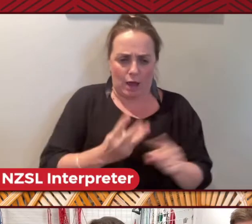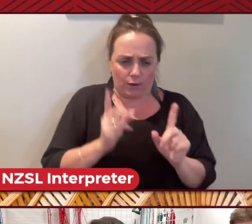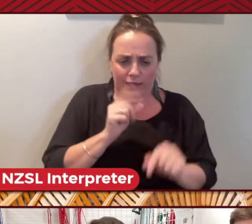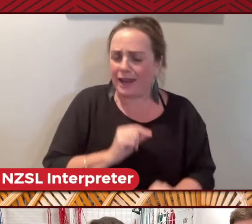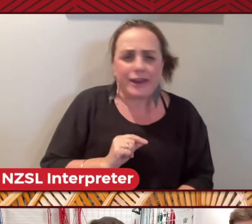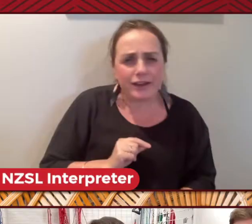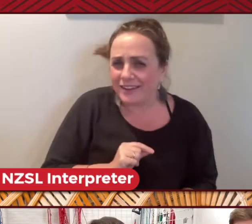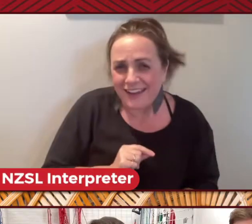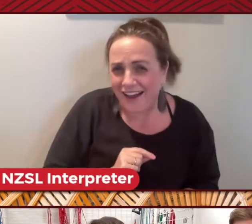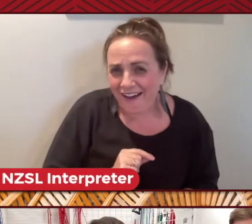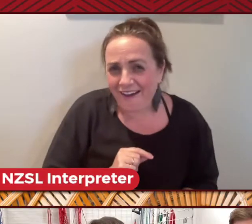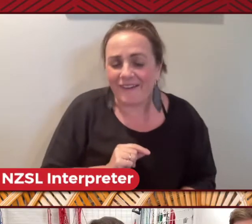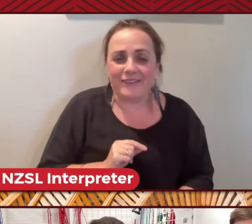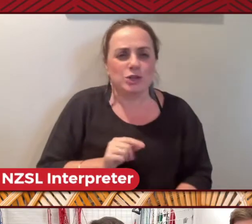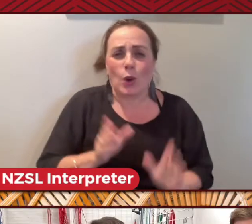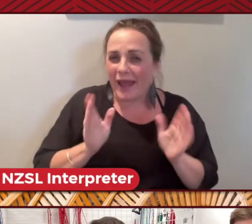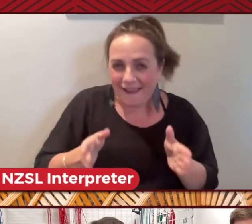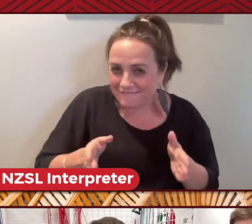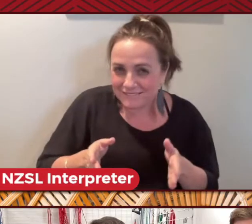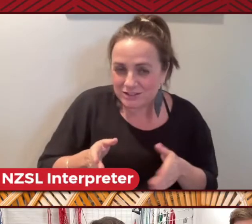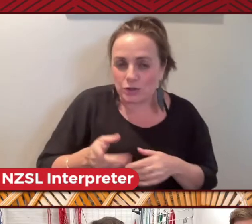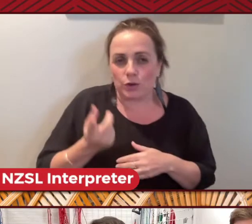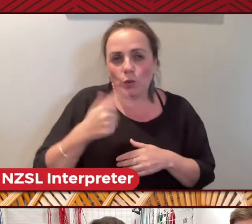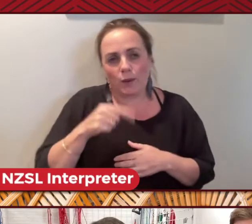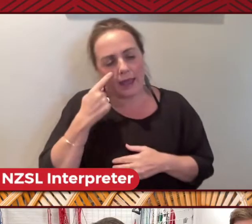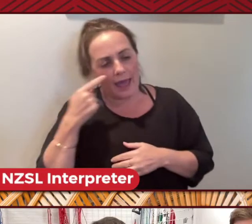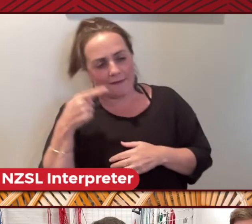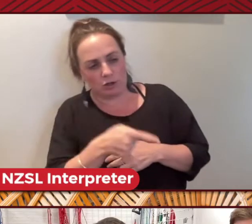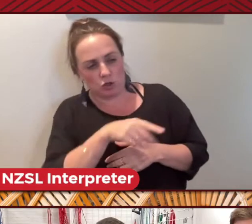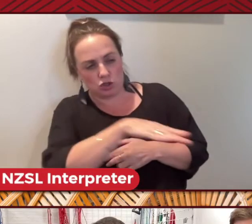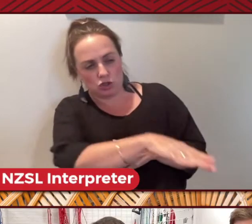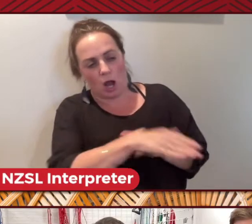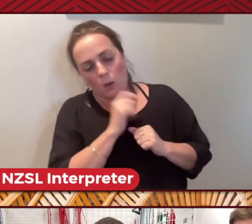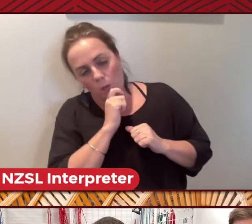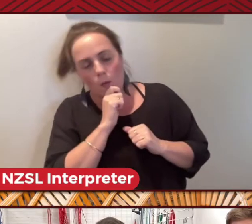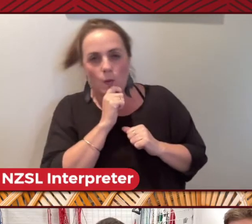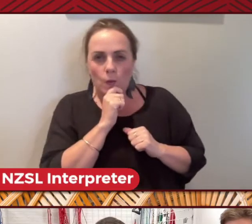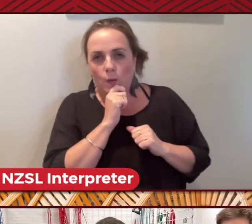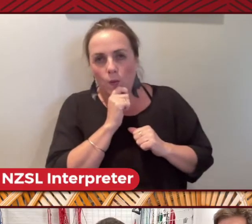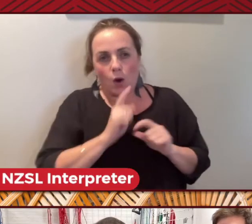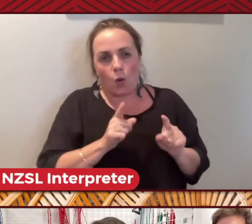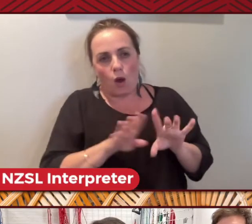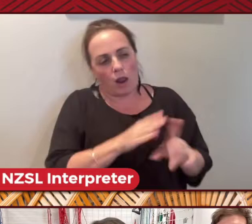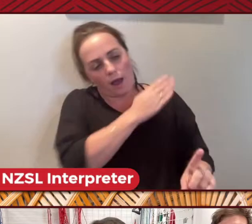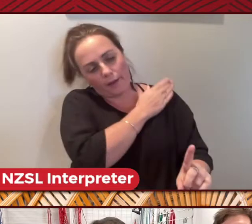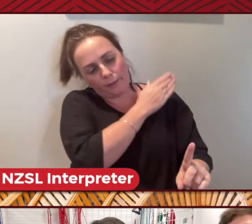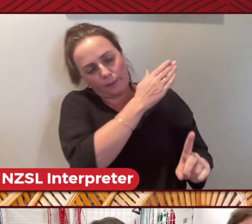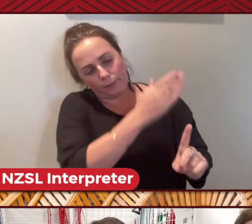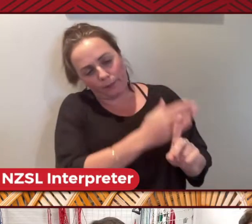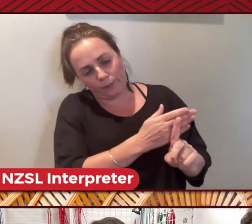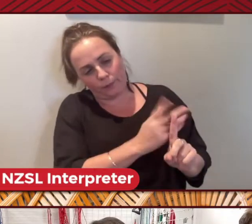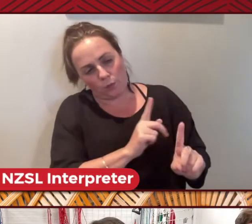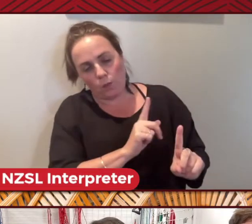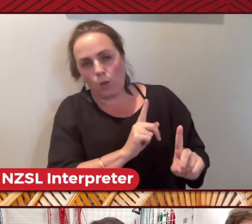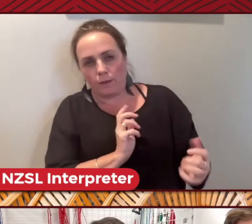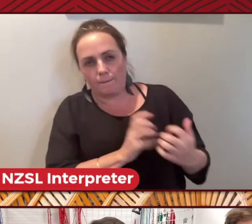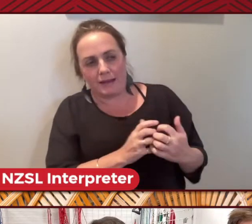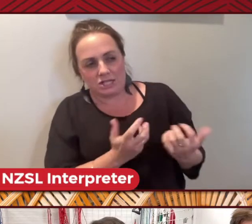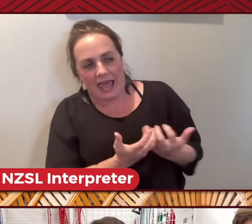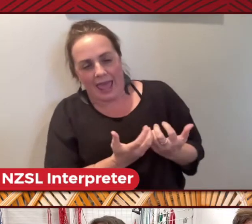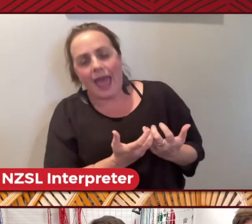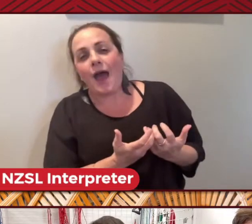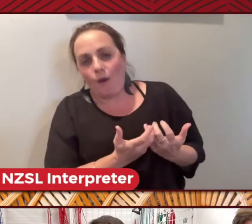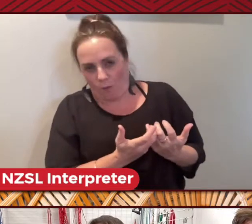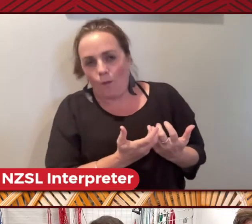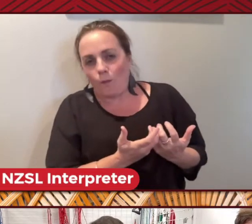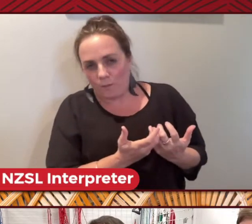up in the package, that we can see where a child's at, how much exposure they've had, and how we're sort of grading that movement for